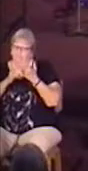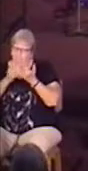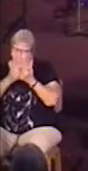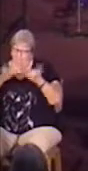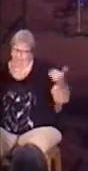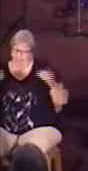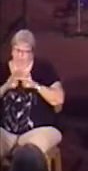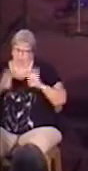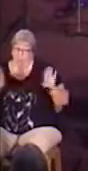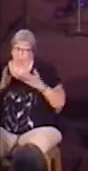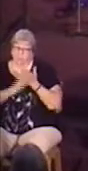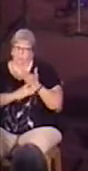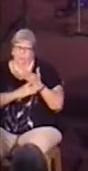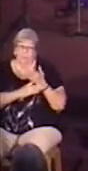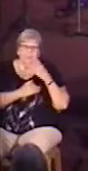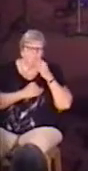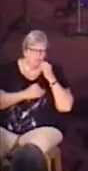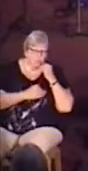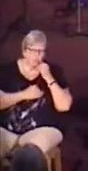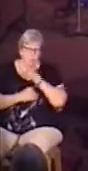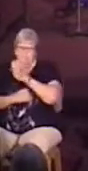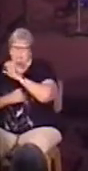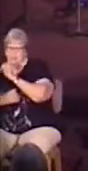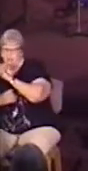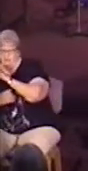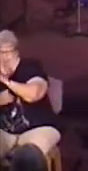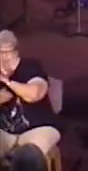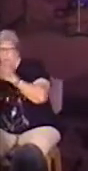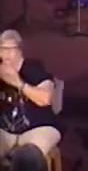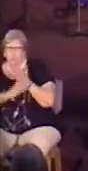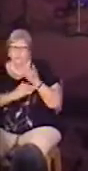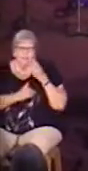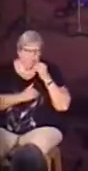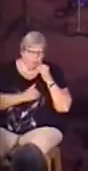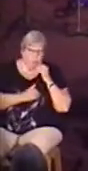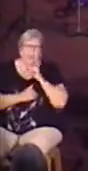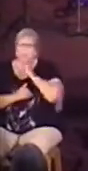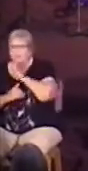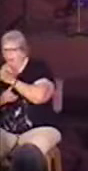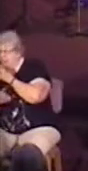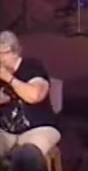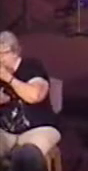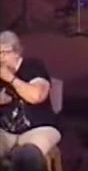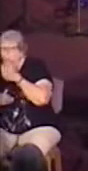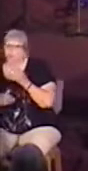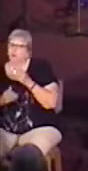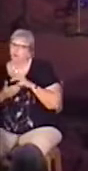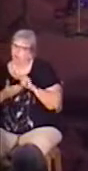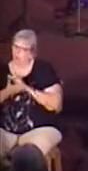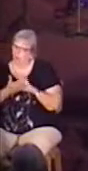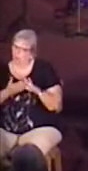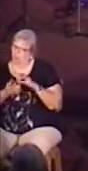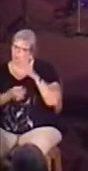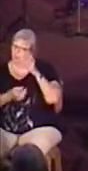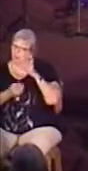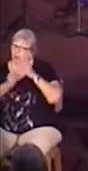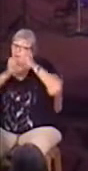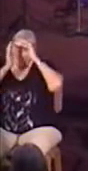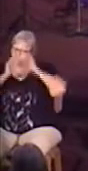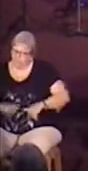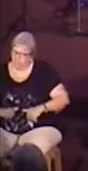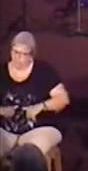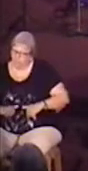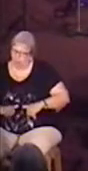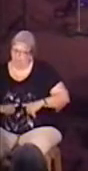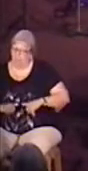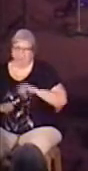Gentile, between the Jew and the non-Jew. And so the Holy Spirit breaks walls down. He doesn't build walls up. And so